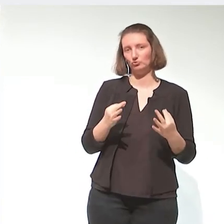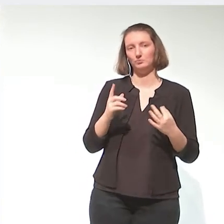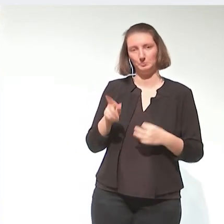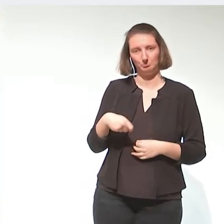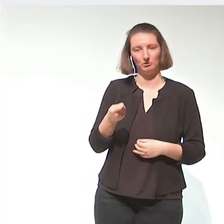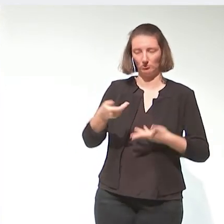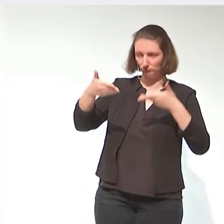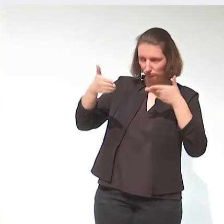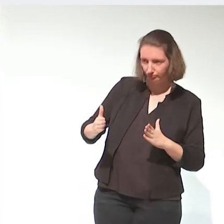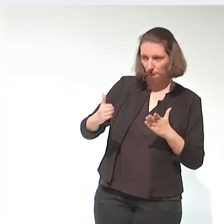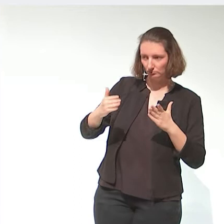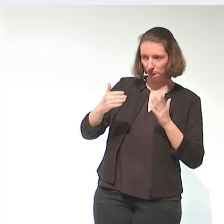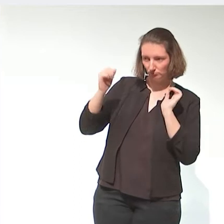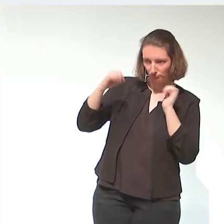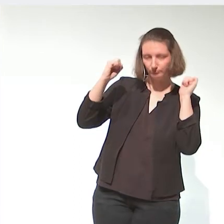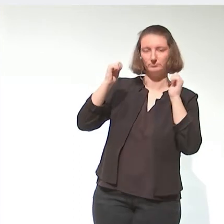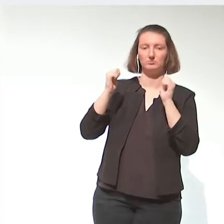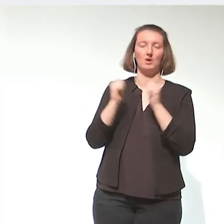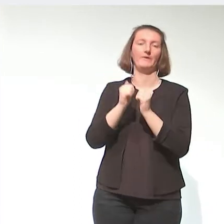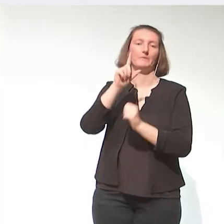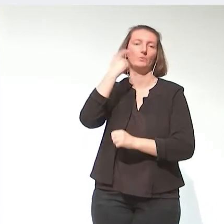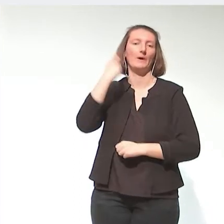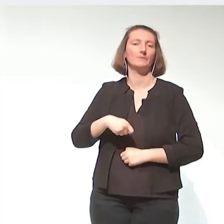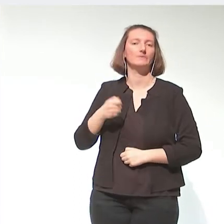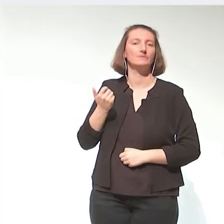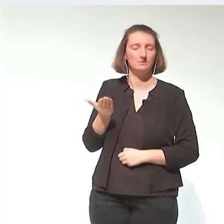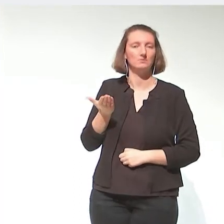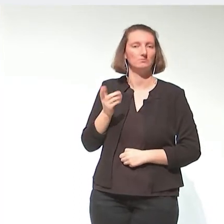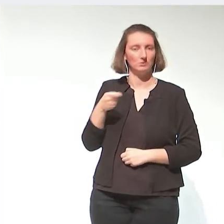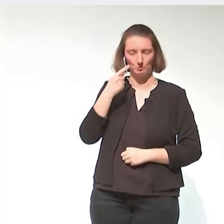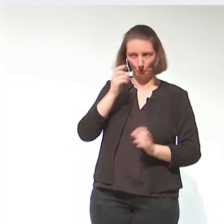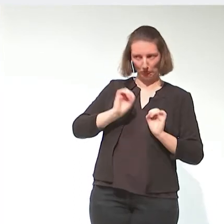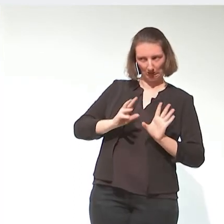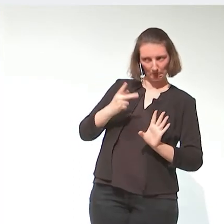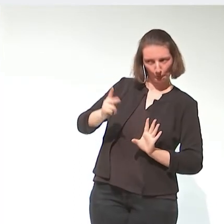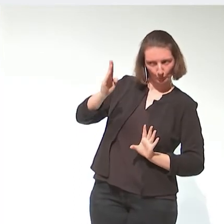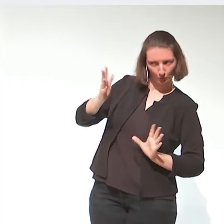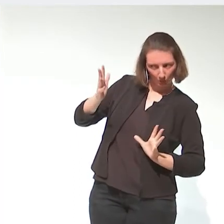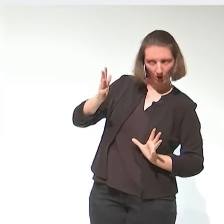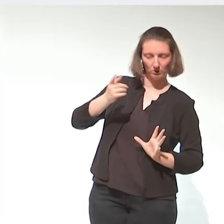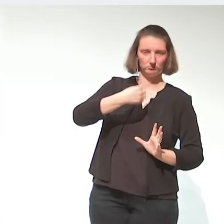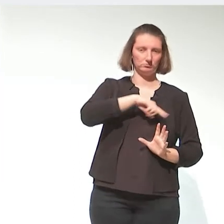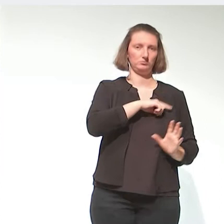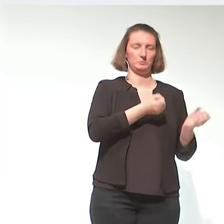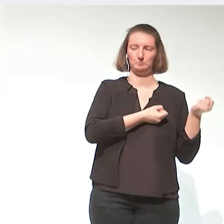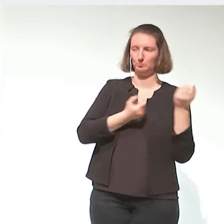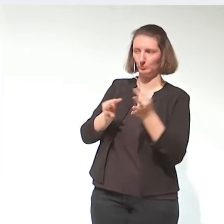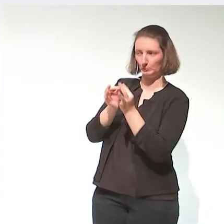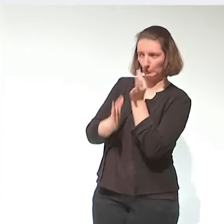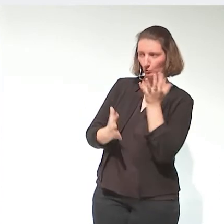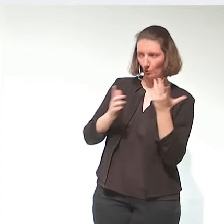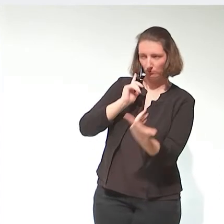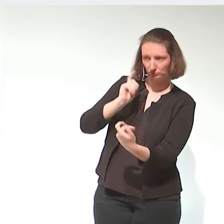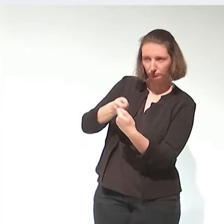define their needs and solutions they accept. It is essential that all